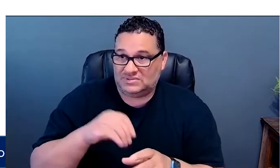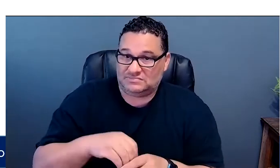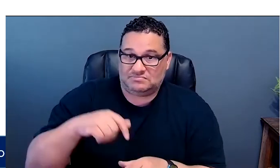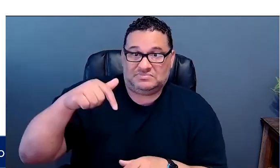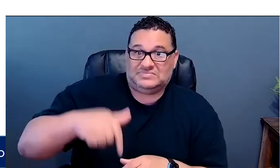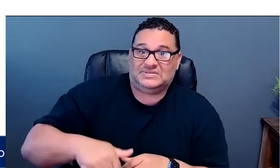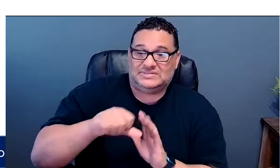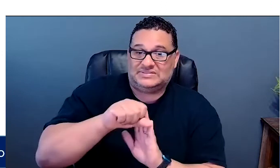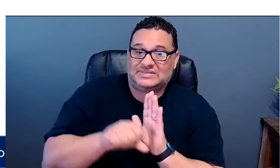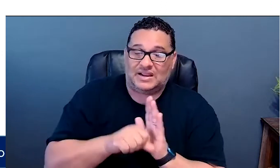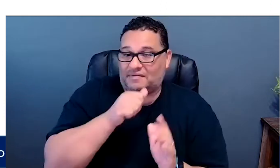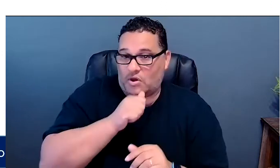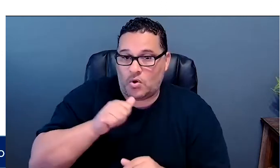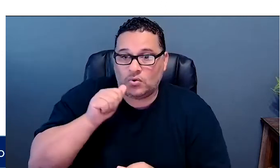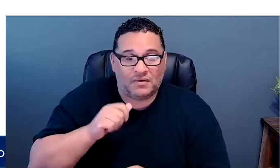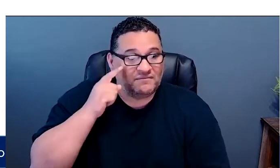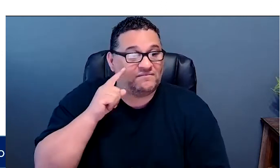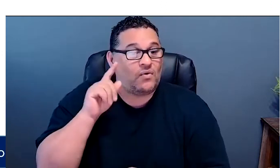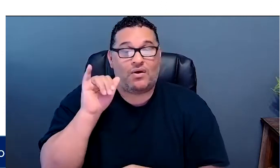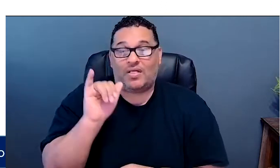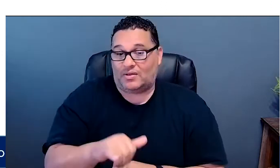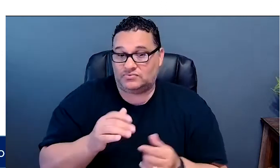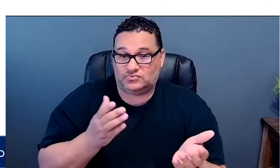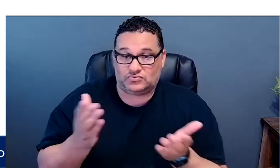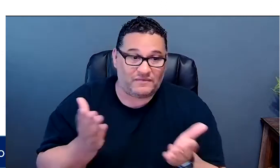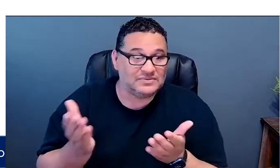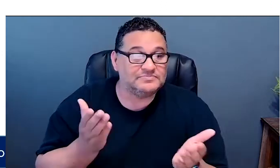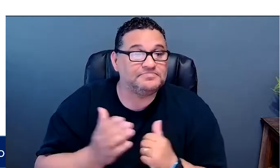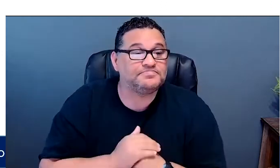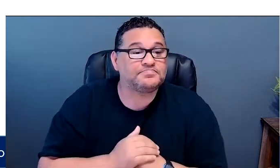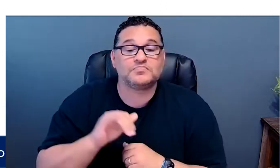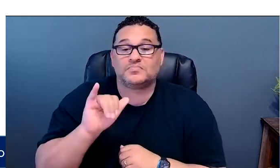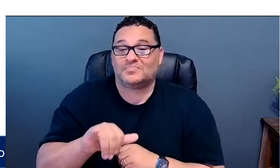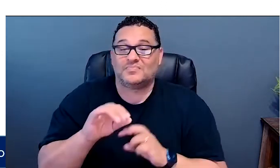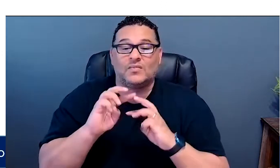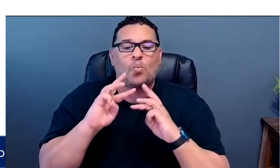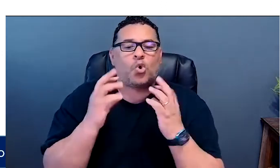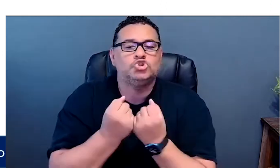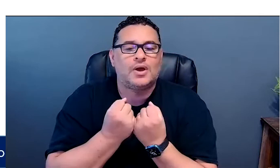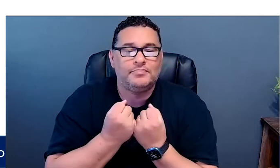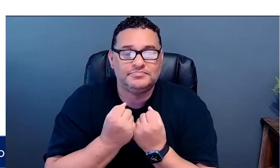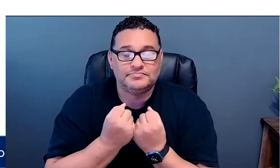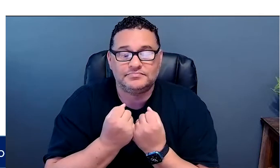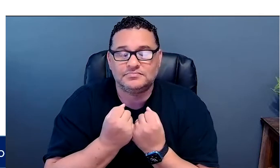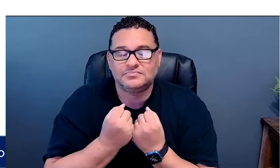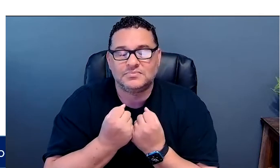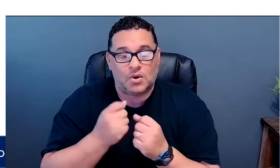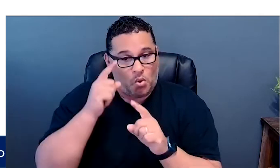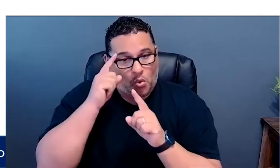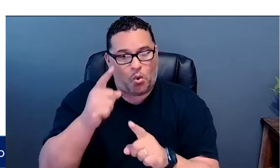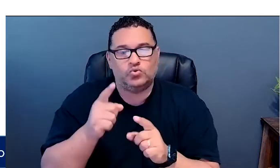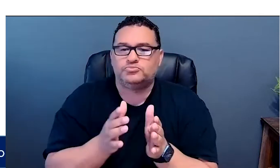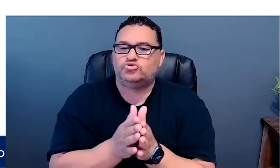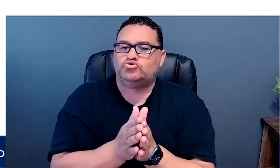this service. The workshops are meant to be general in nature on each of these